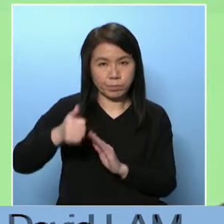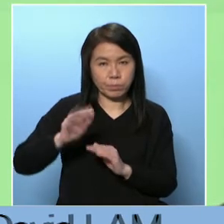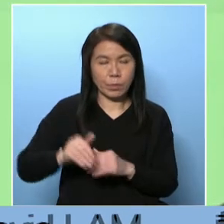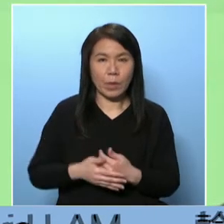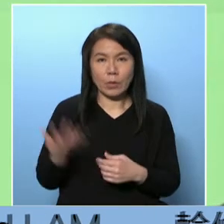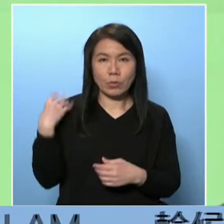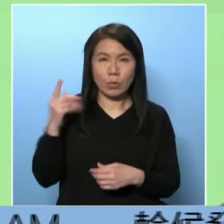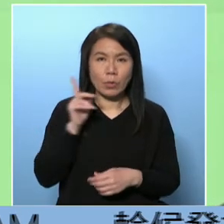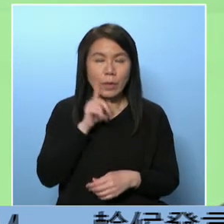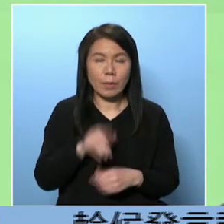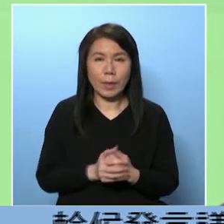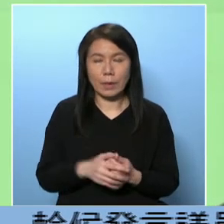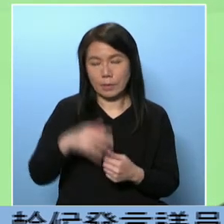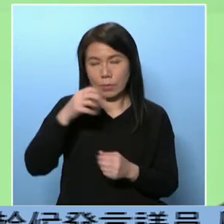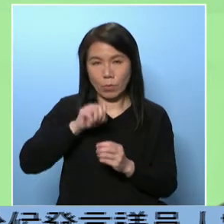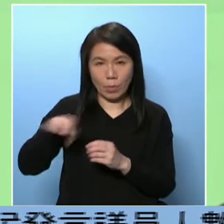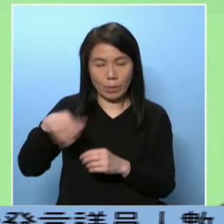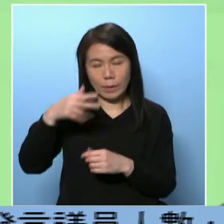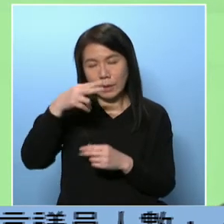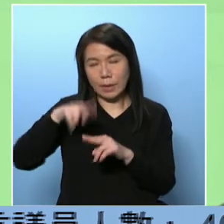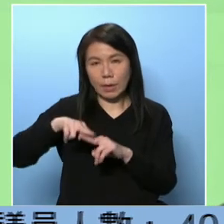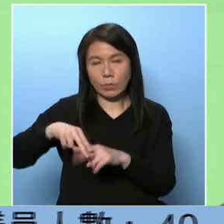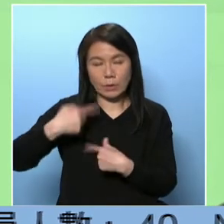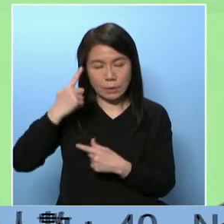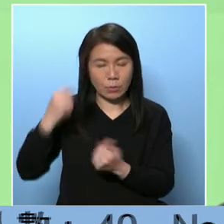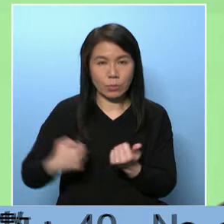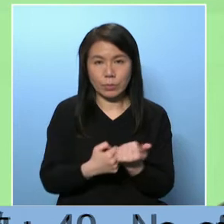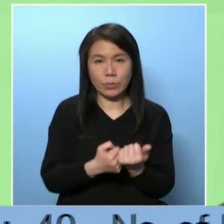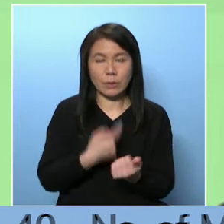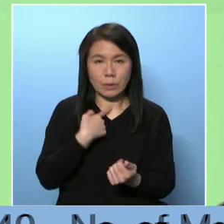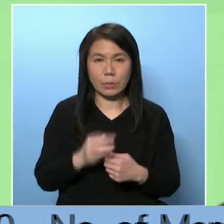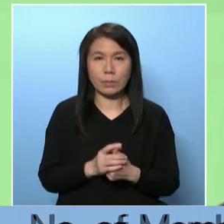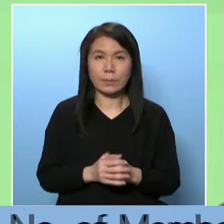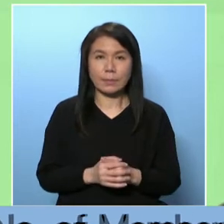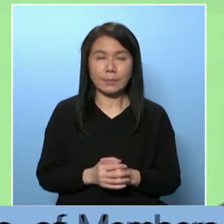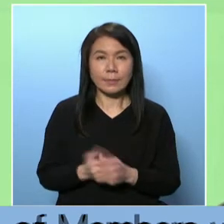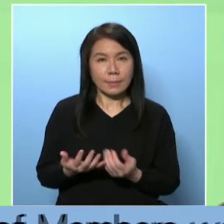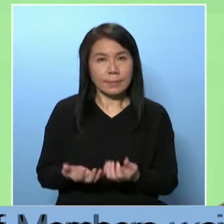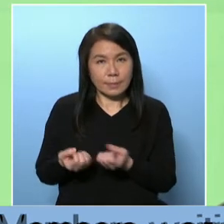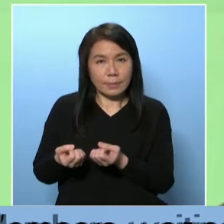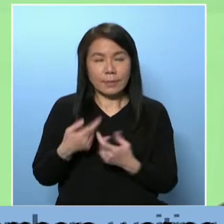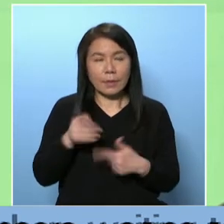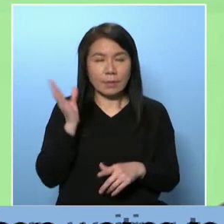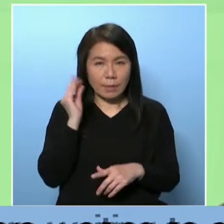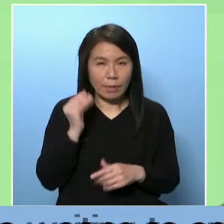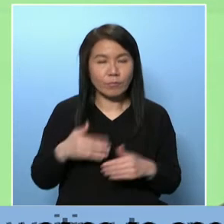the pandemic together. And a couple of days ago, the SAR government has already